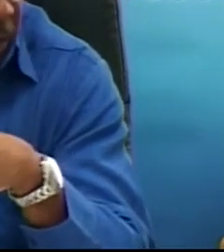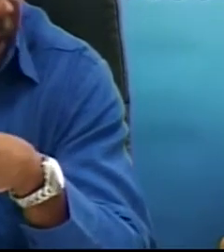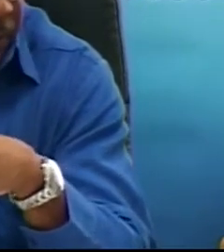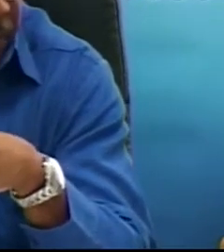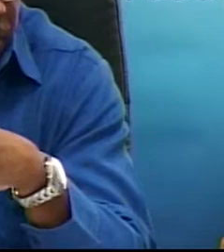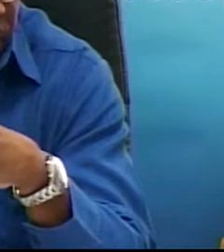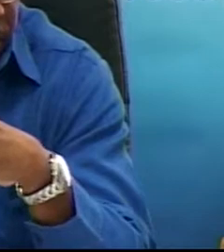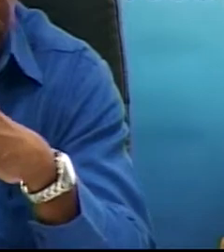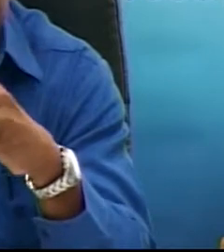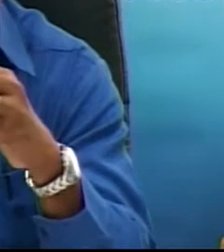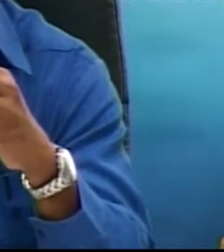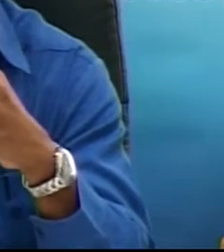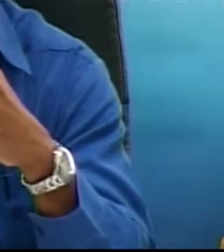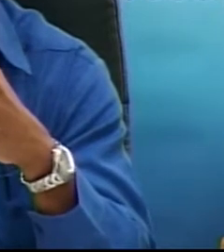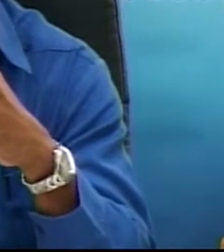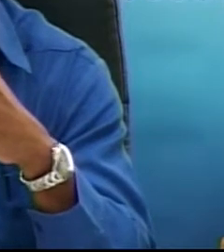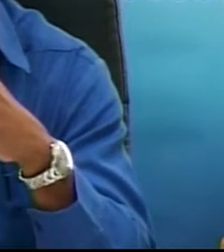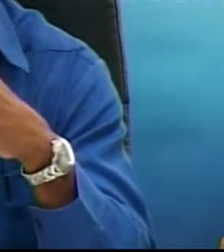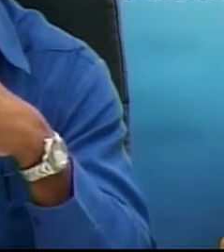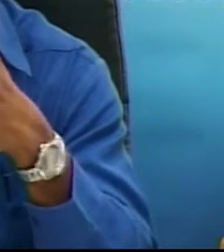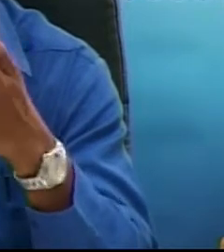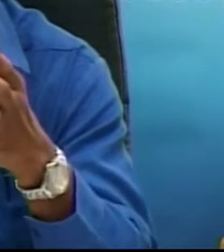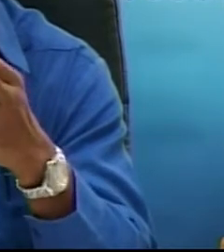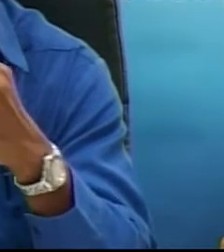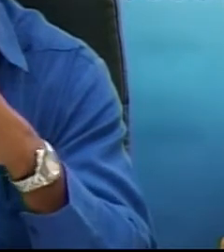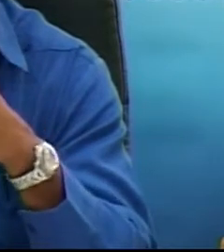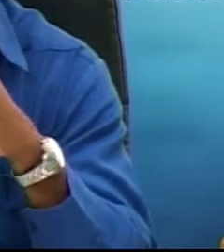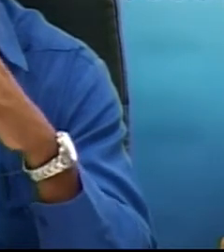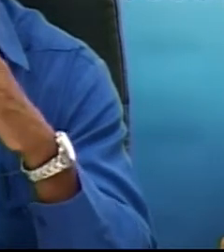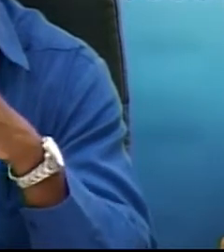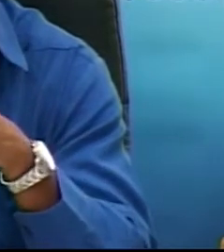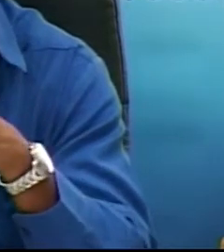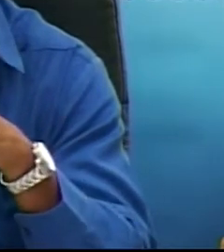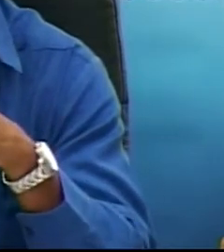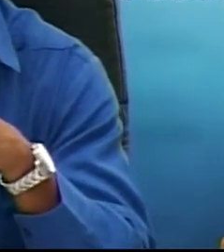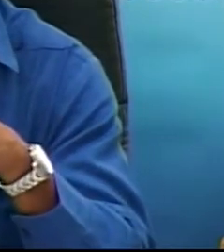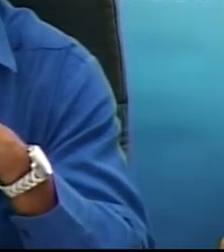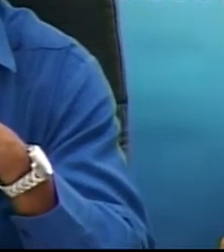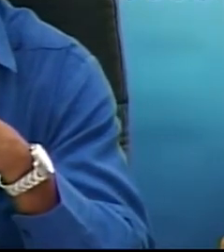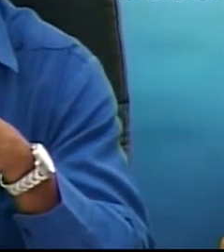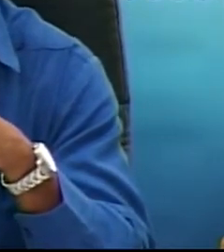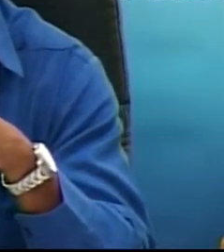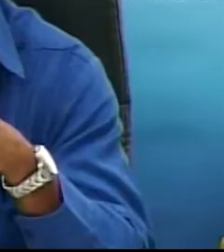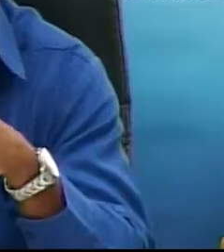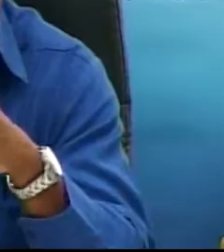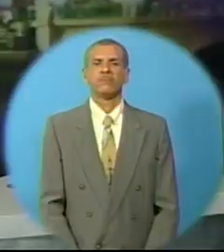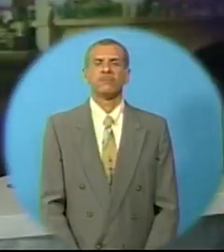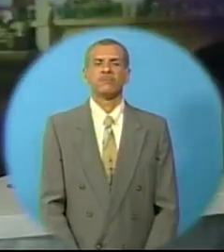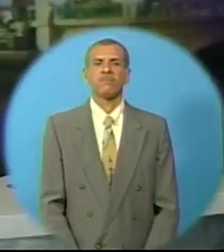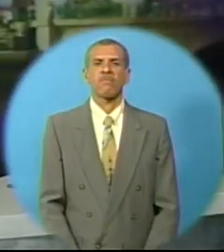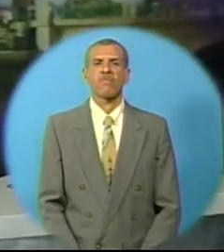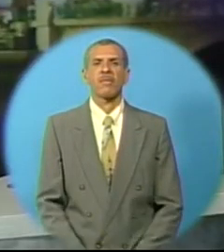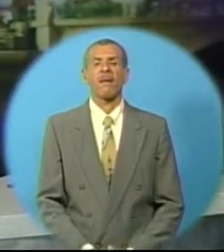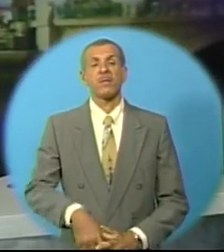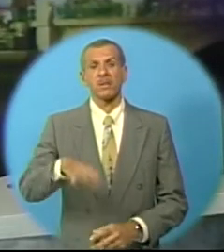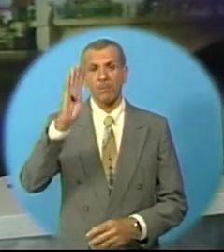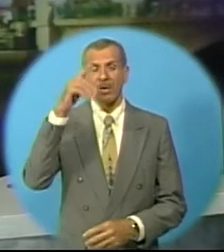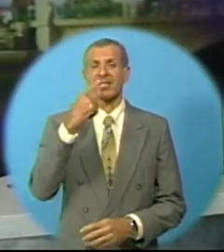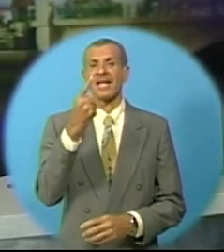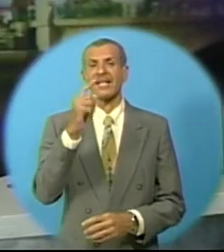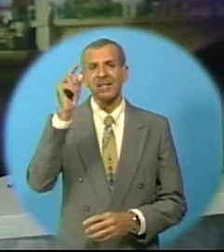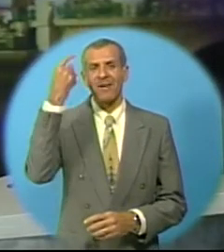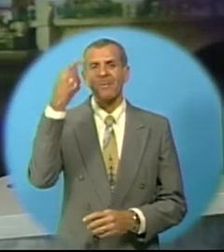good health insurance that will allow them to pay for these services when they reach an older age. Mr. Boyce